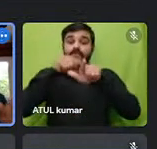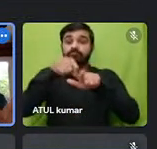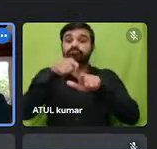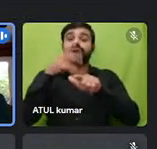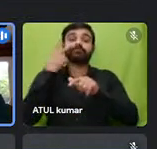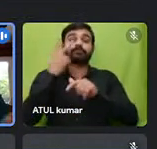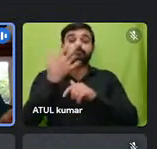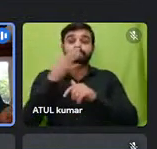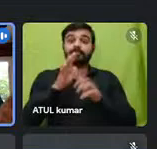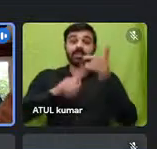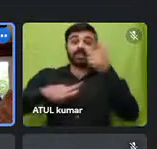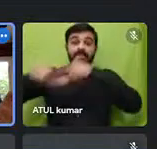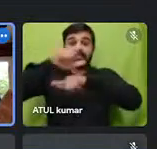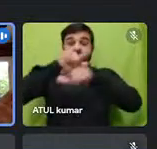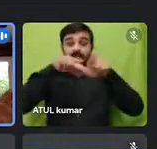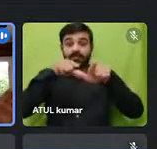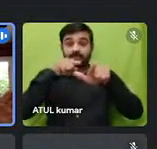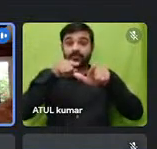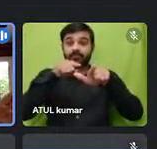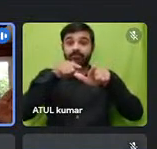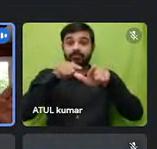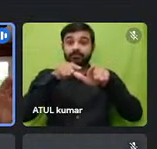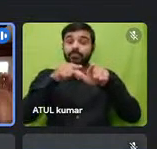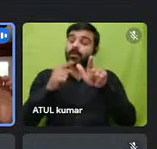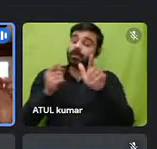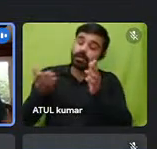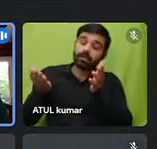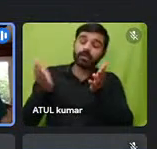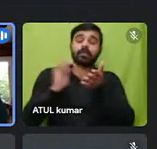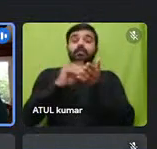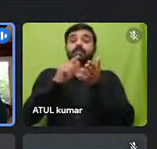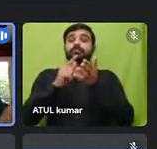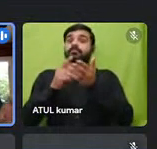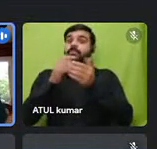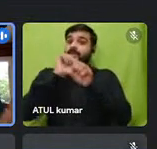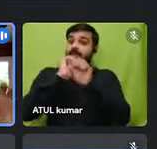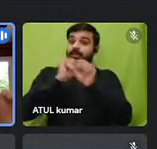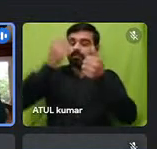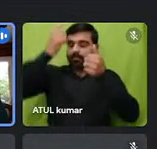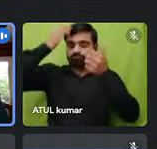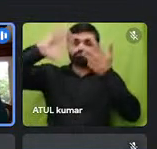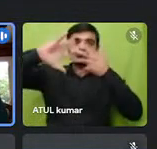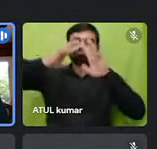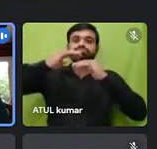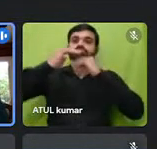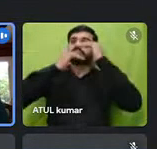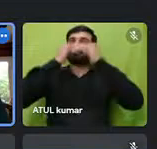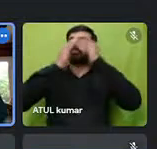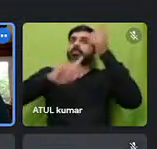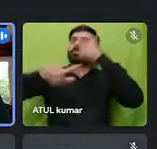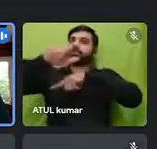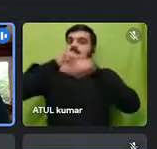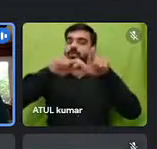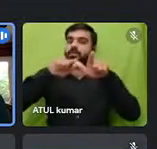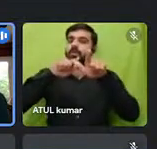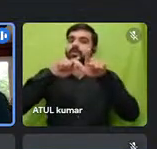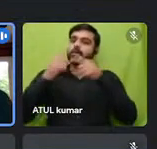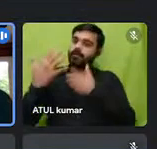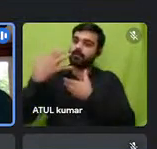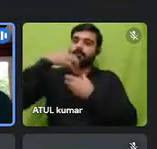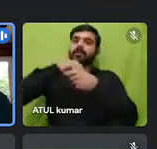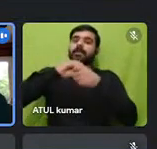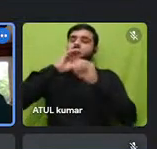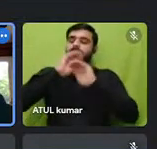that language, again, the ability of the brain to develop language peaks in